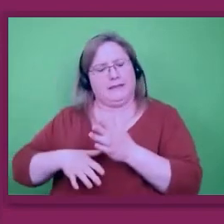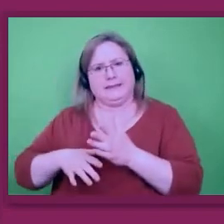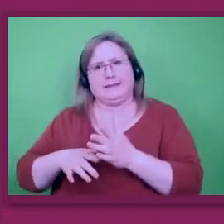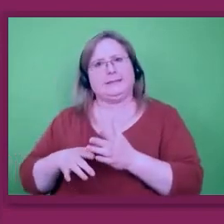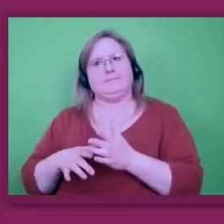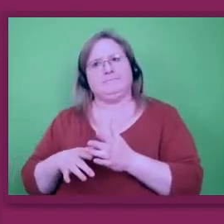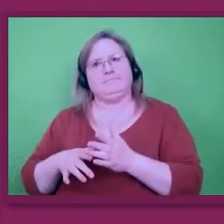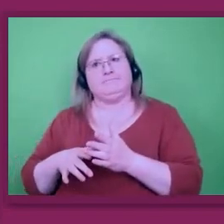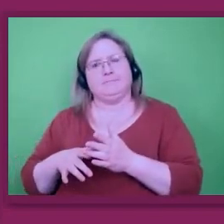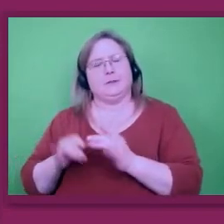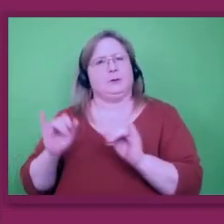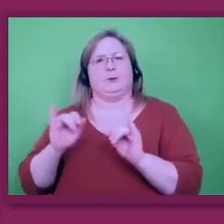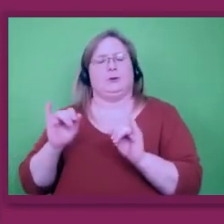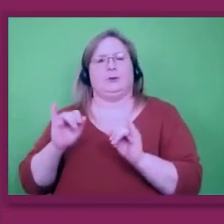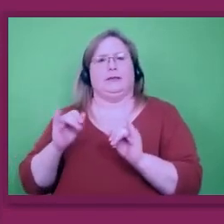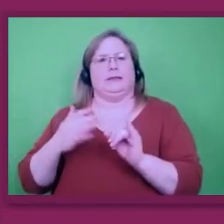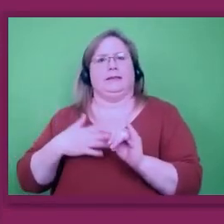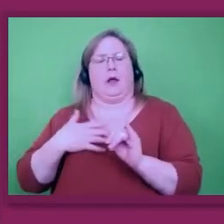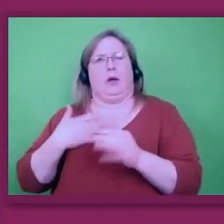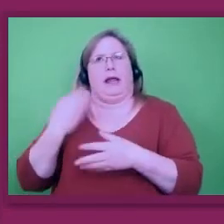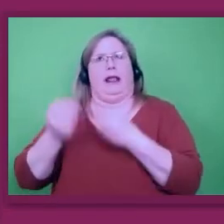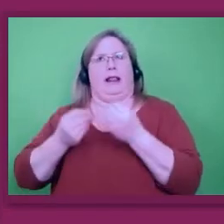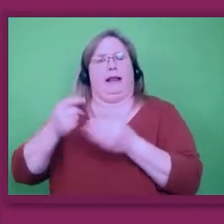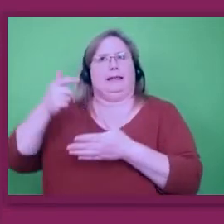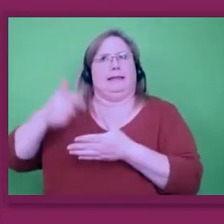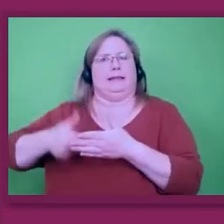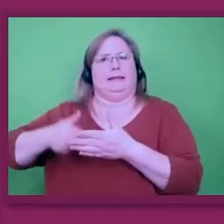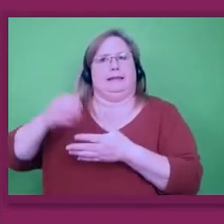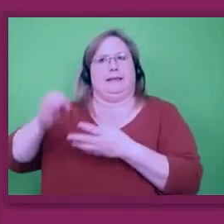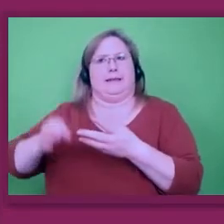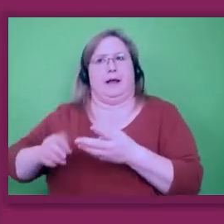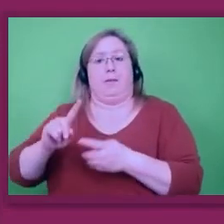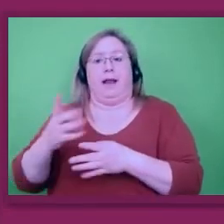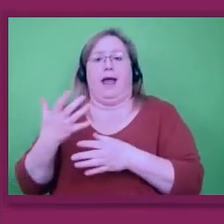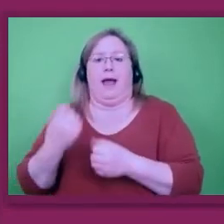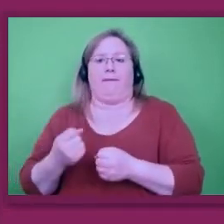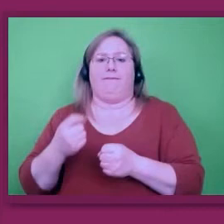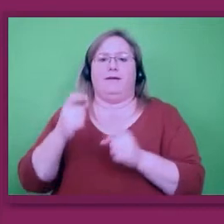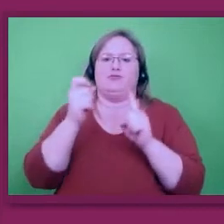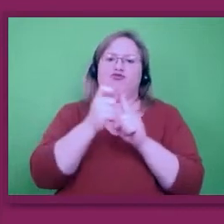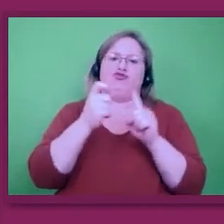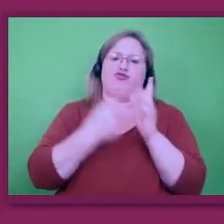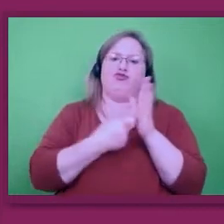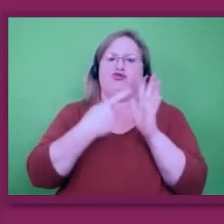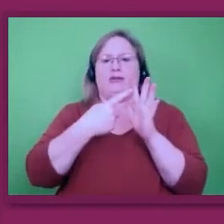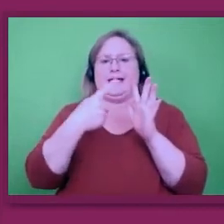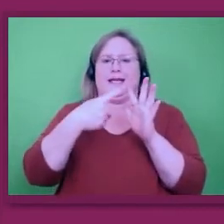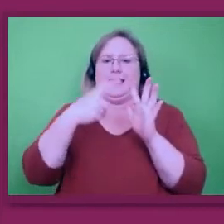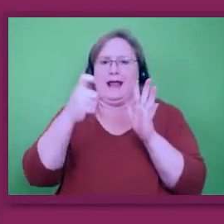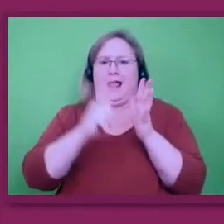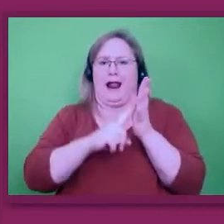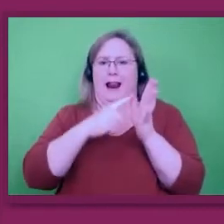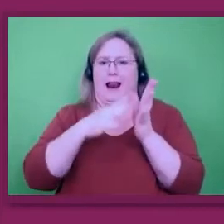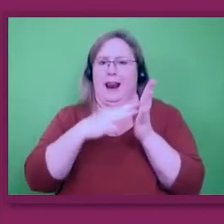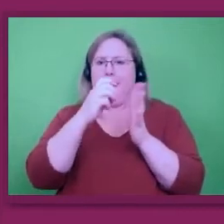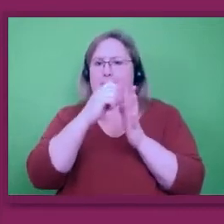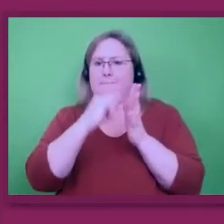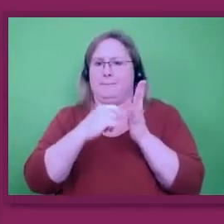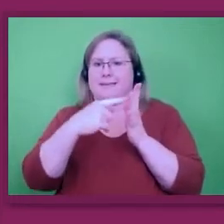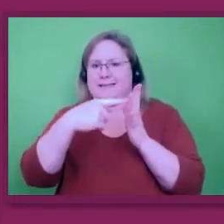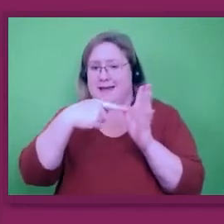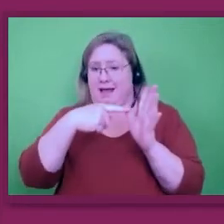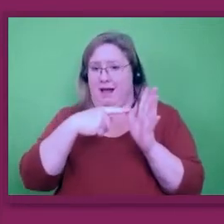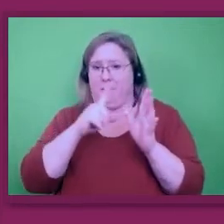I won't go into the exact details, but I had preeclampsia that was diagnosed late, which led me to be induced, and I had a